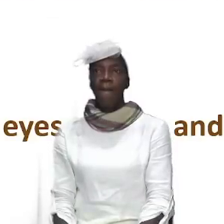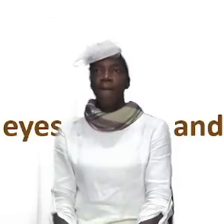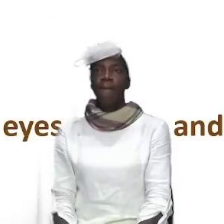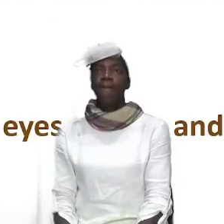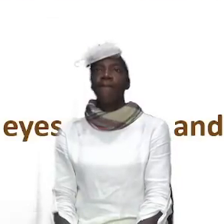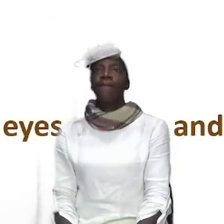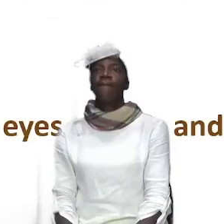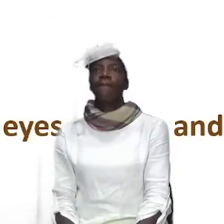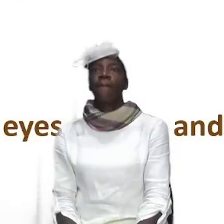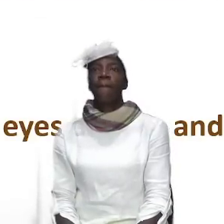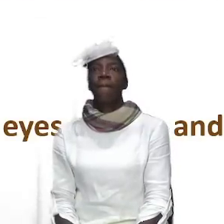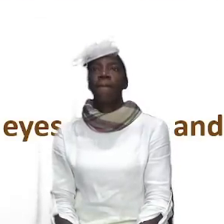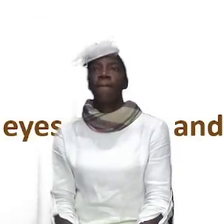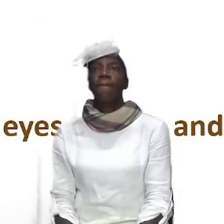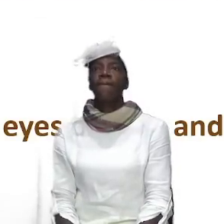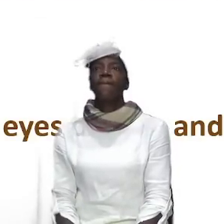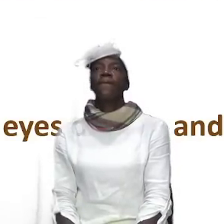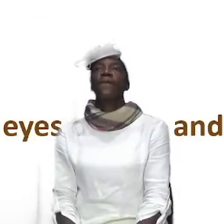then there is